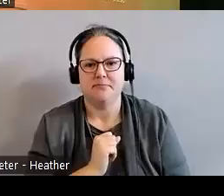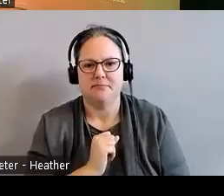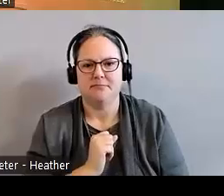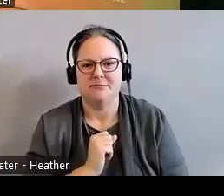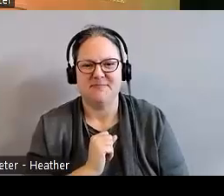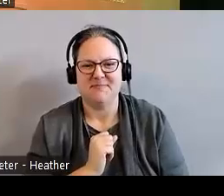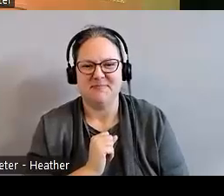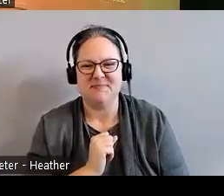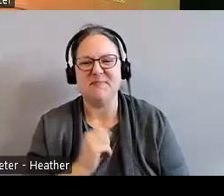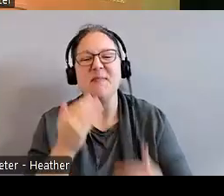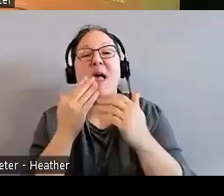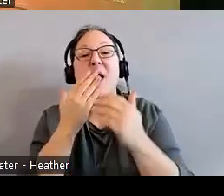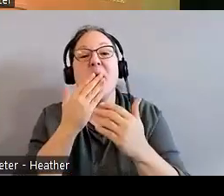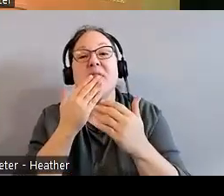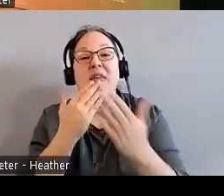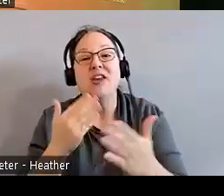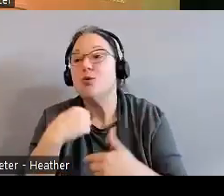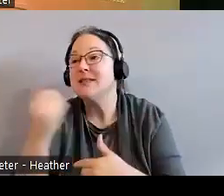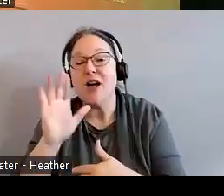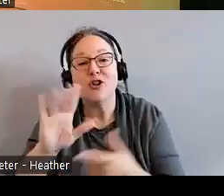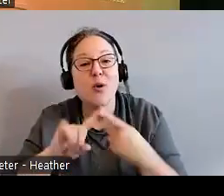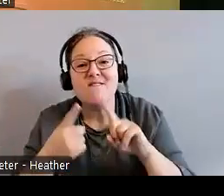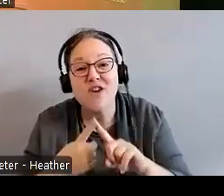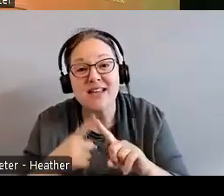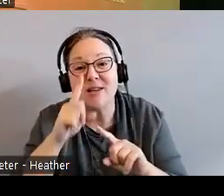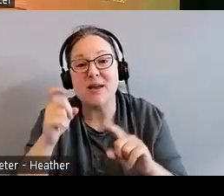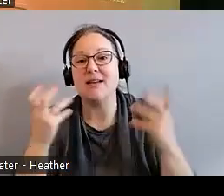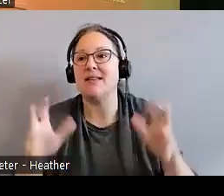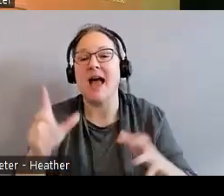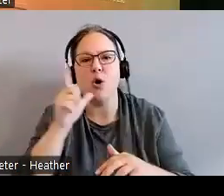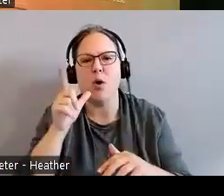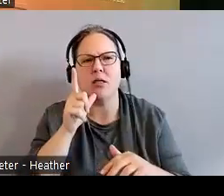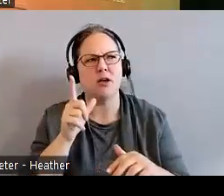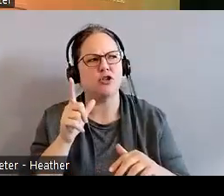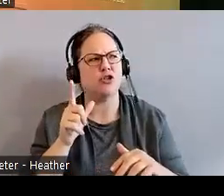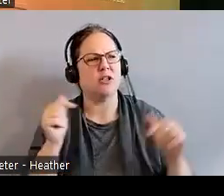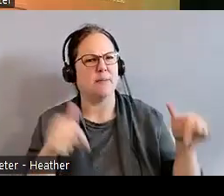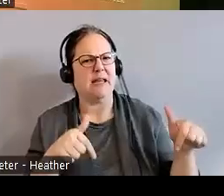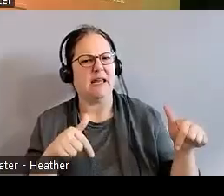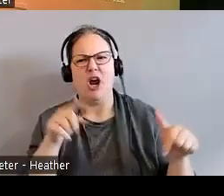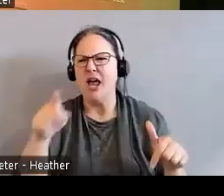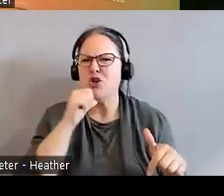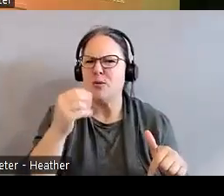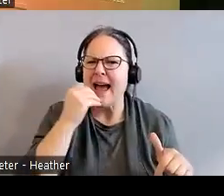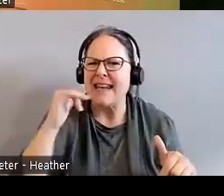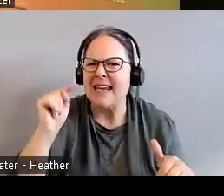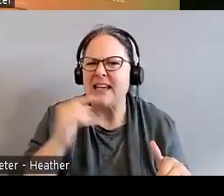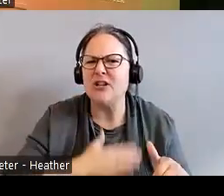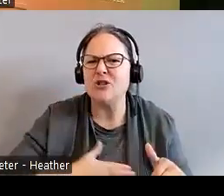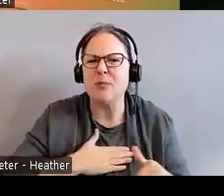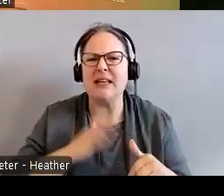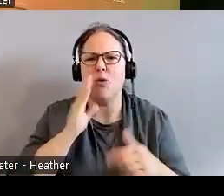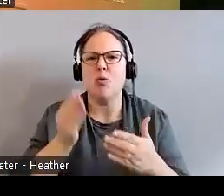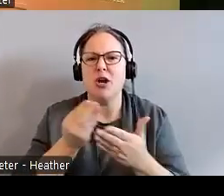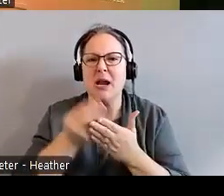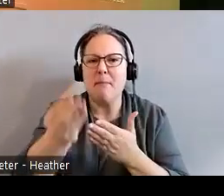Please tell your friends, because the last thing I want to do is have lunch come back and then have nobody eat it. We will continue to overbuy, but we're going to do our best to be